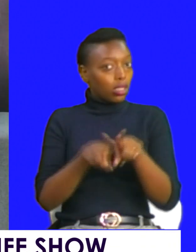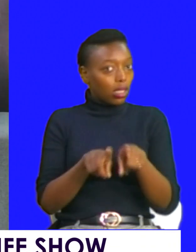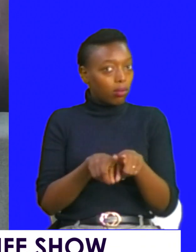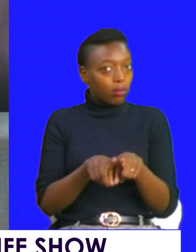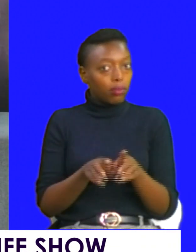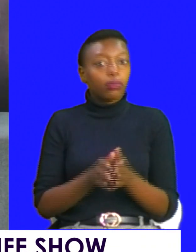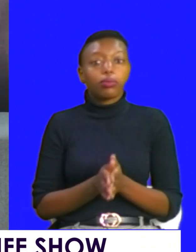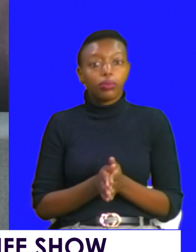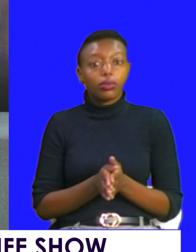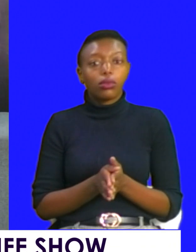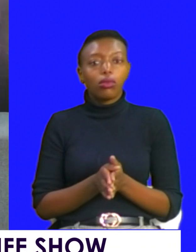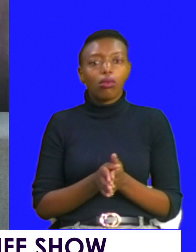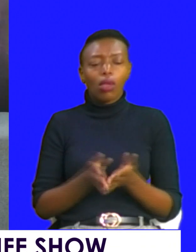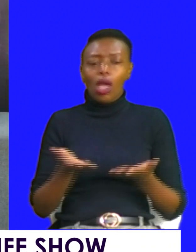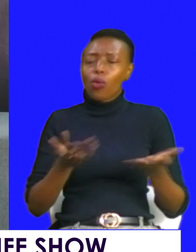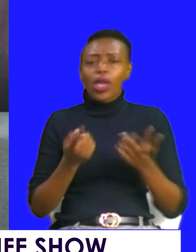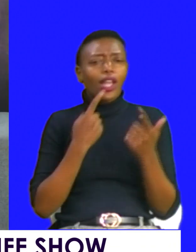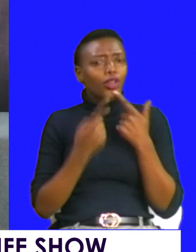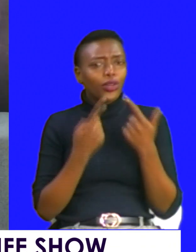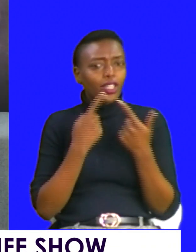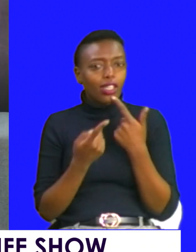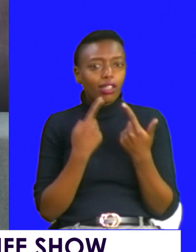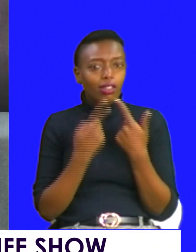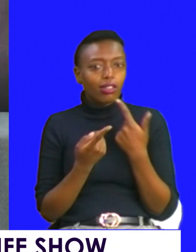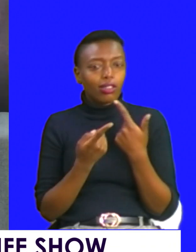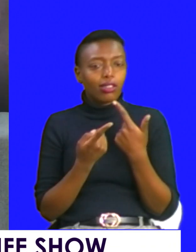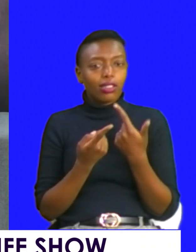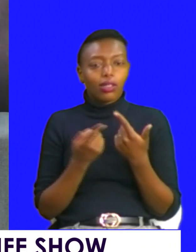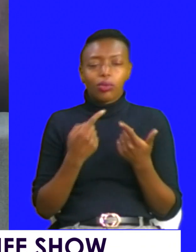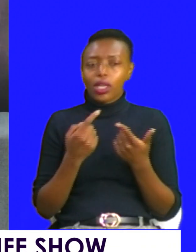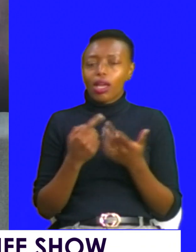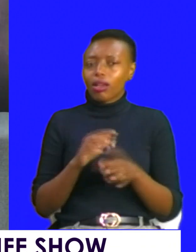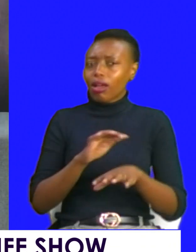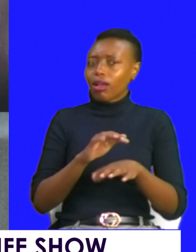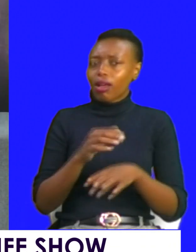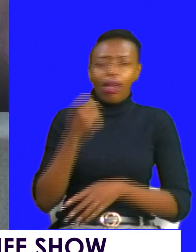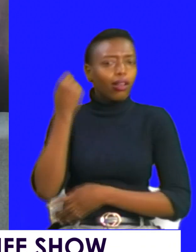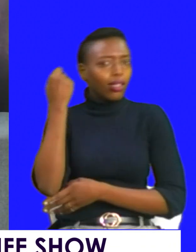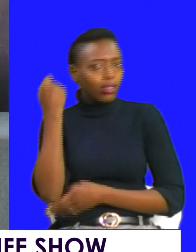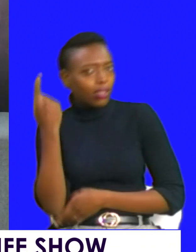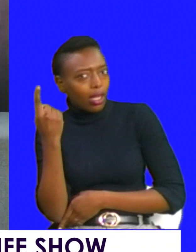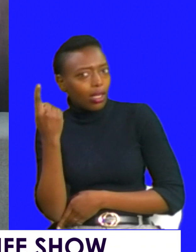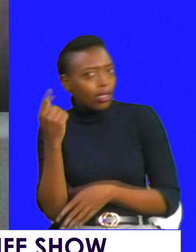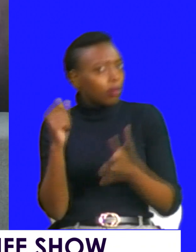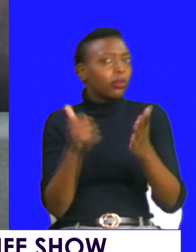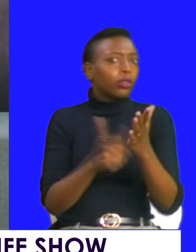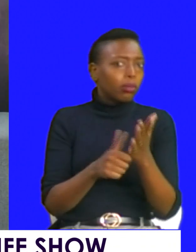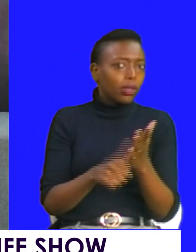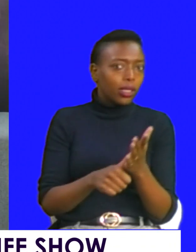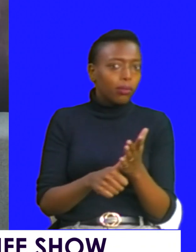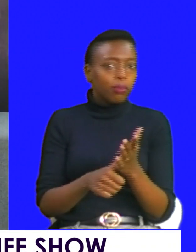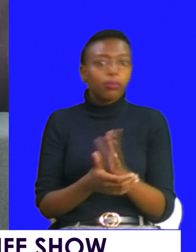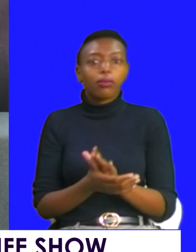Okay. How he talks, how he handles issues. So Yes. always ask yourself, like, for example, if your boss is not